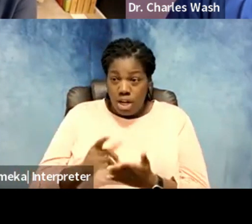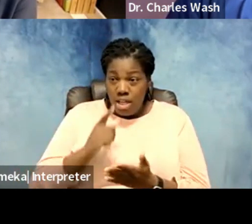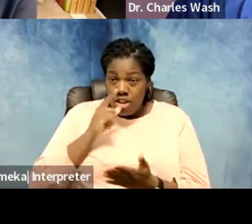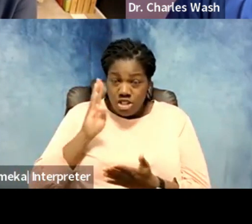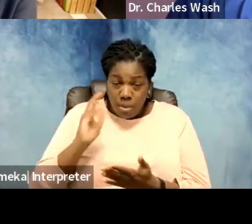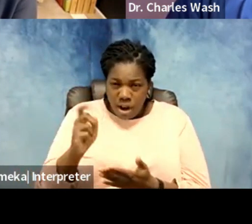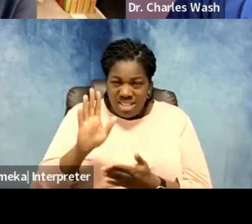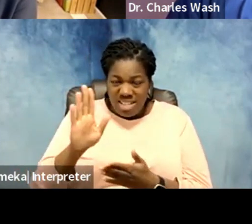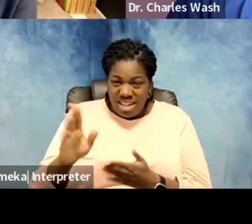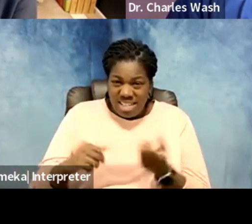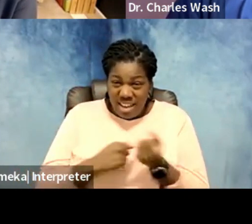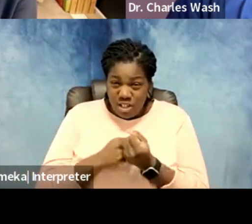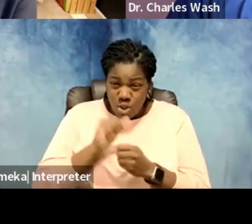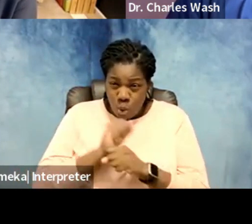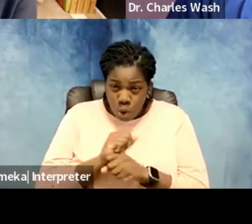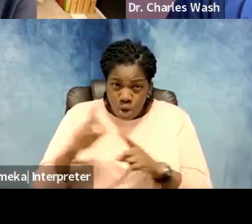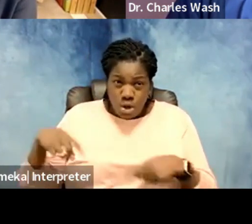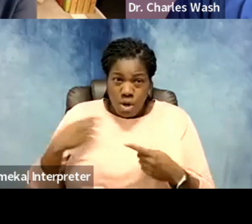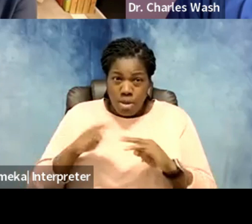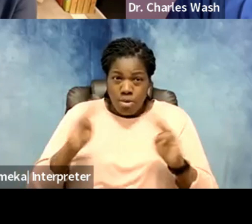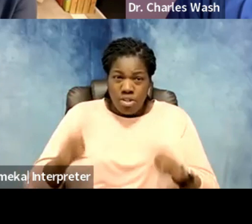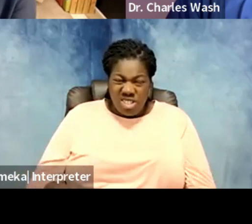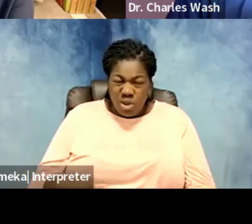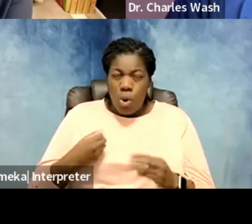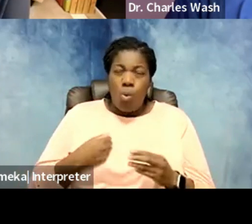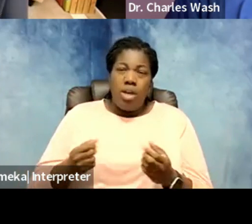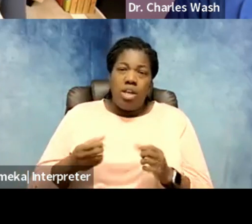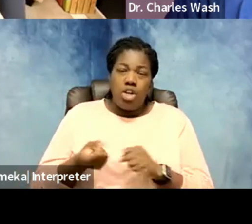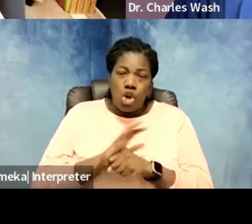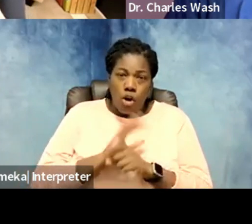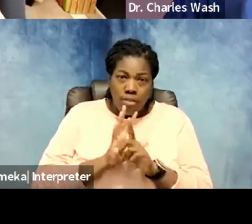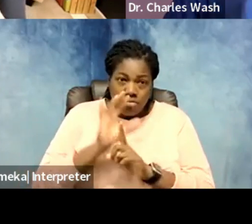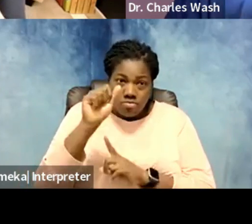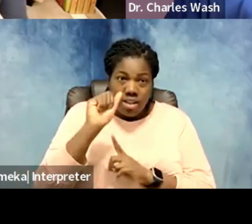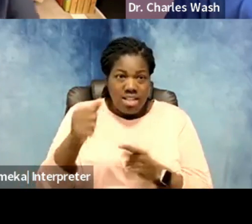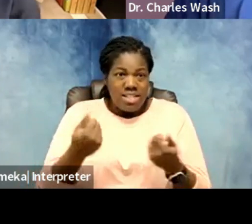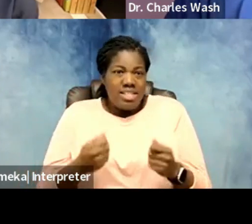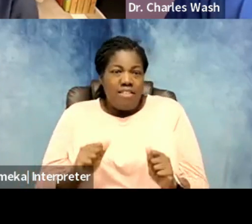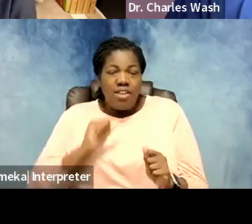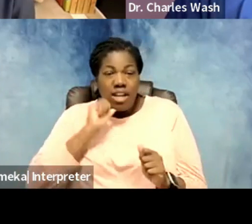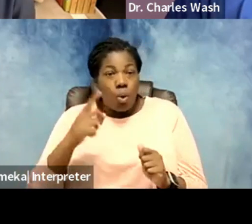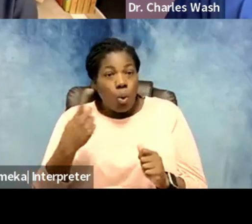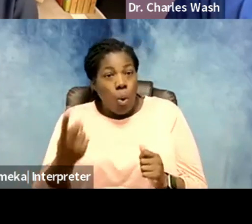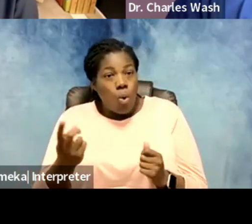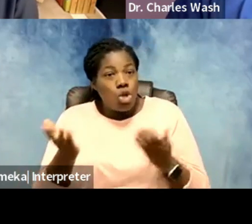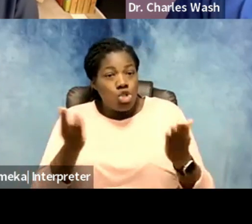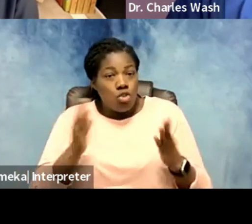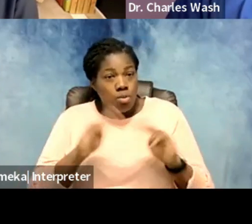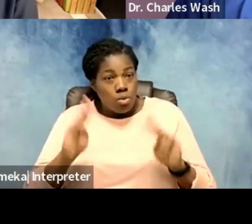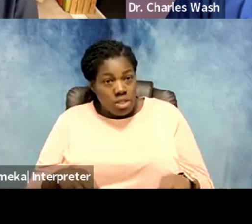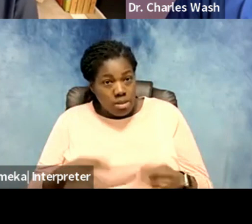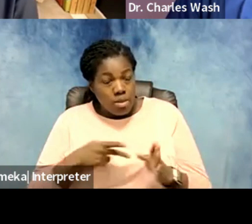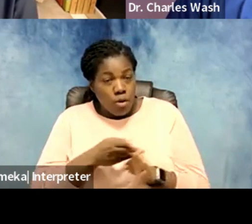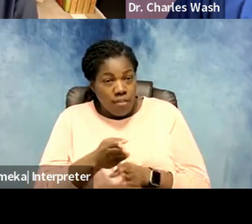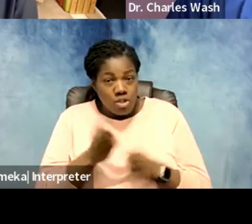Stephen's diligent advocacy work on behalf of museums during the height of the COVID pandemic, his efforts have not only served our museums and museum professionals